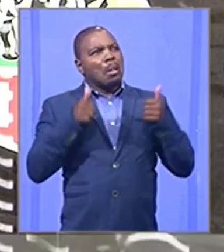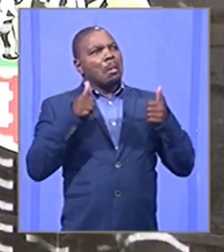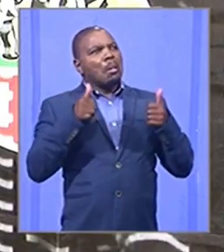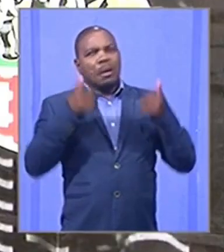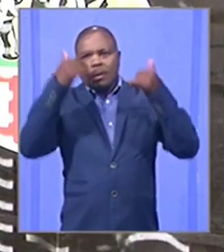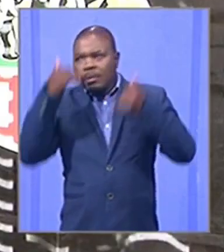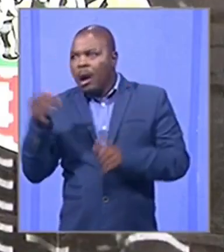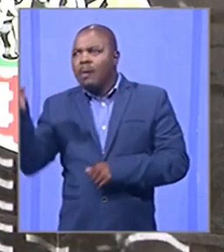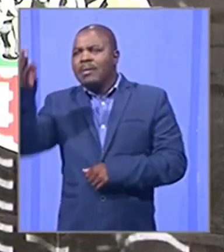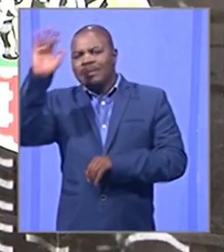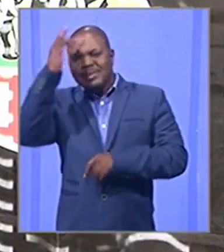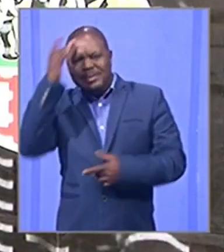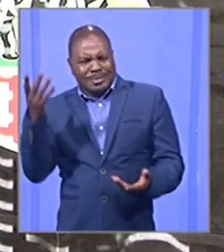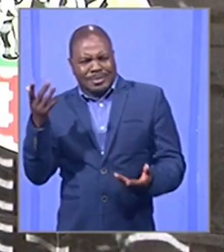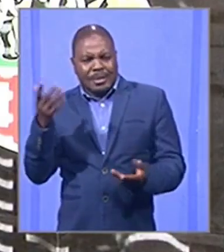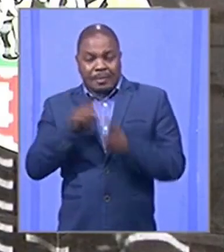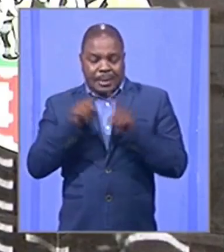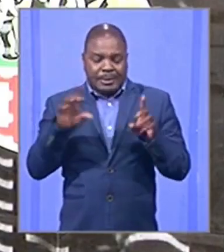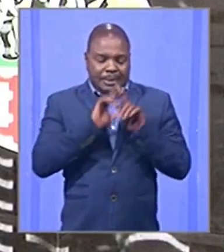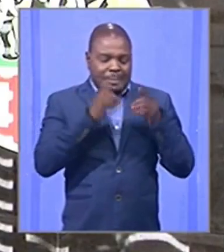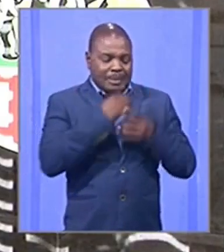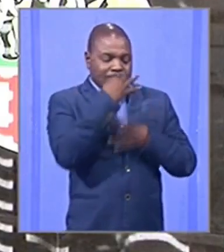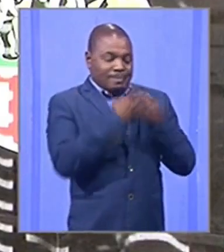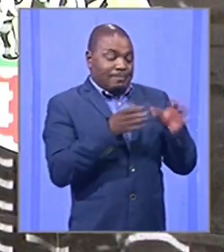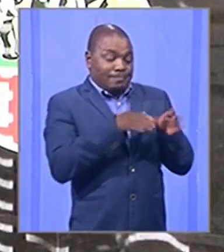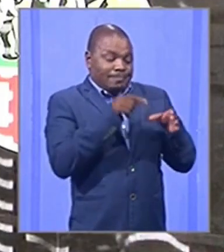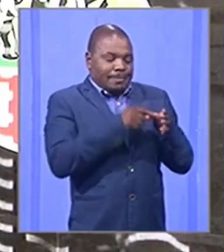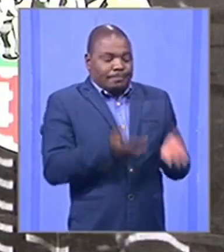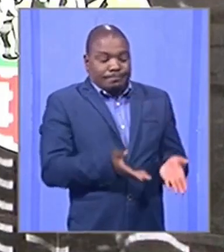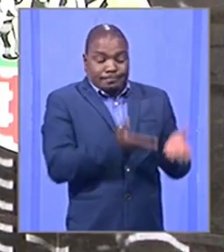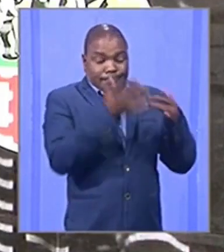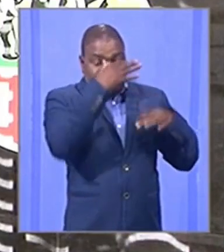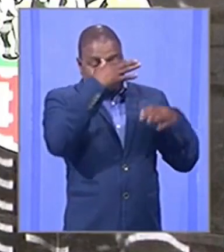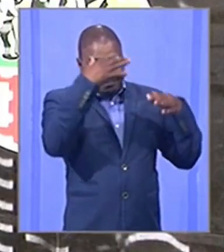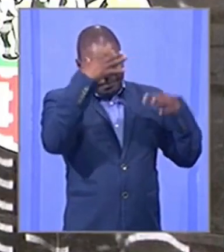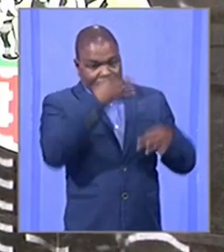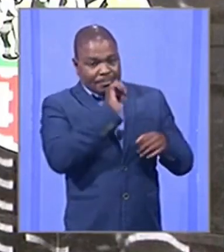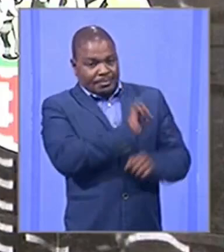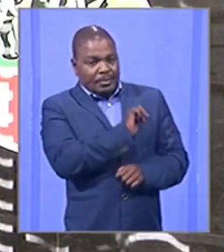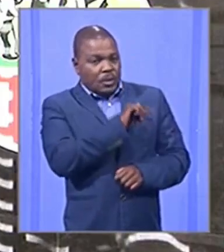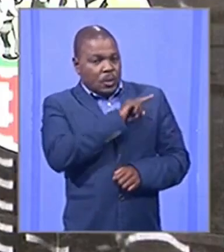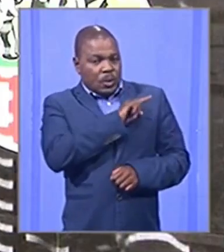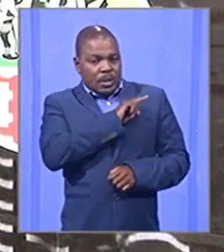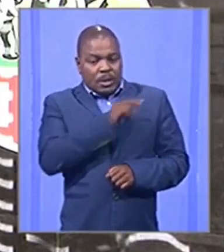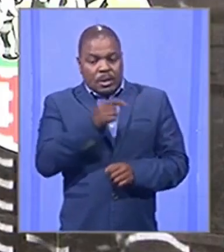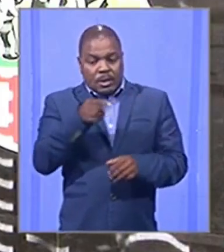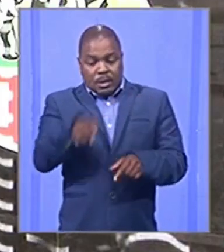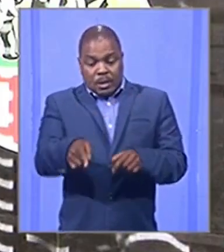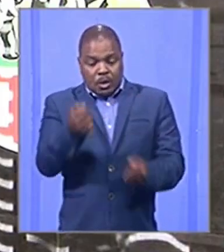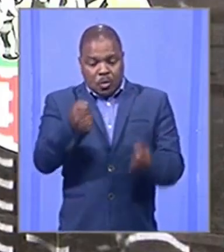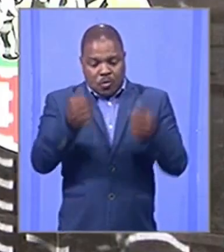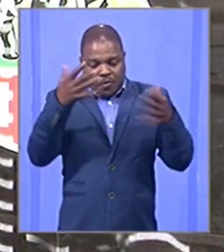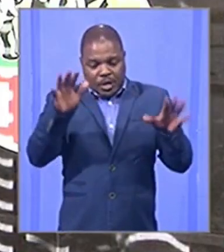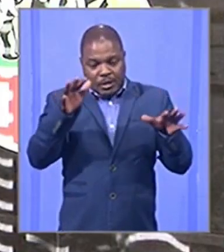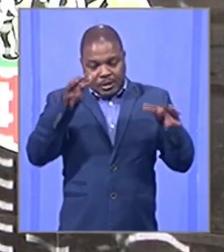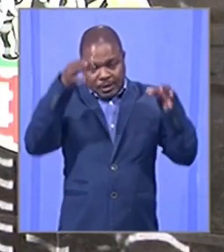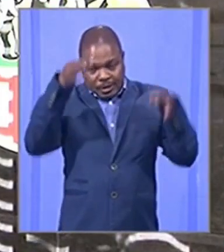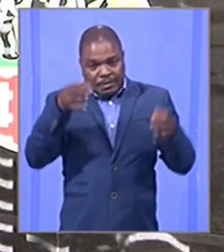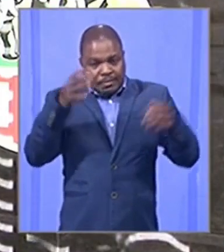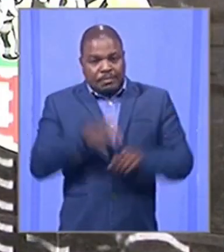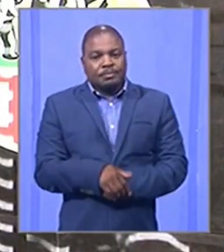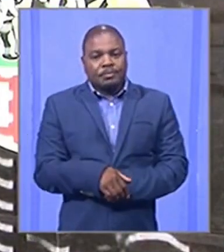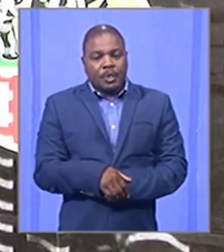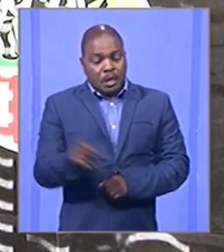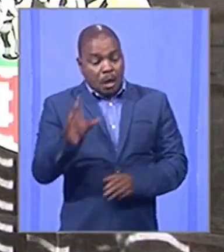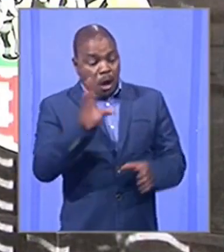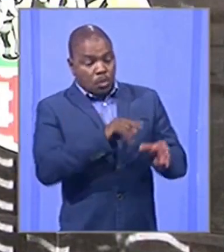medical treatment. But I think it's up to the Department of Correctional Services, against whom this judgment has gone, to act in the way that the court